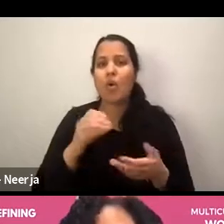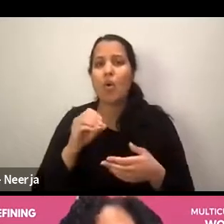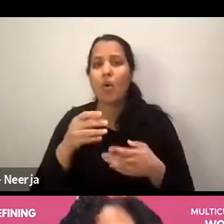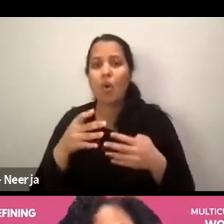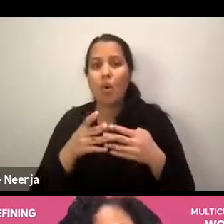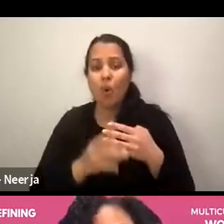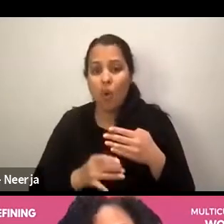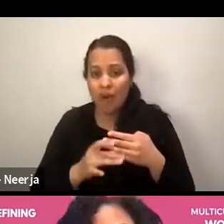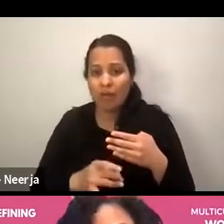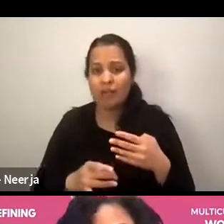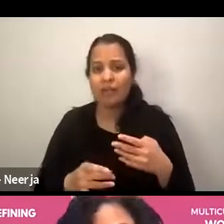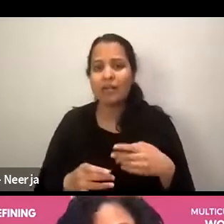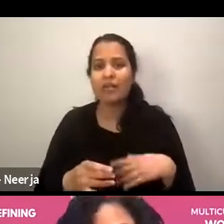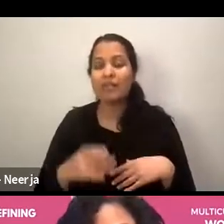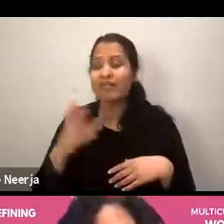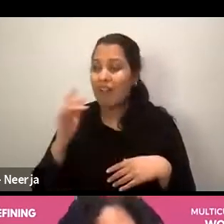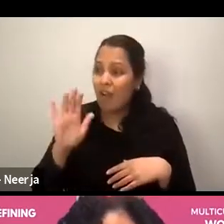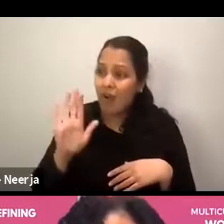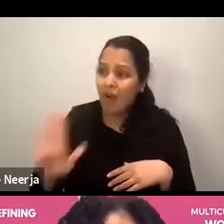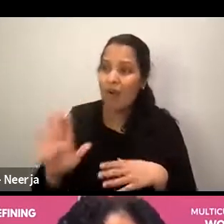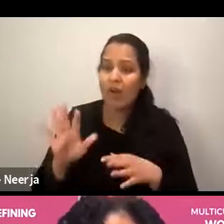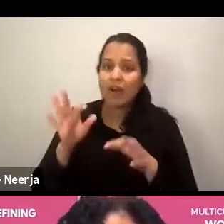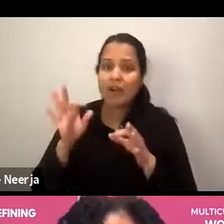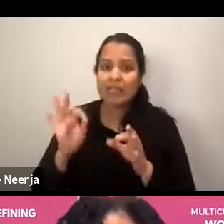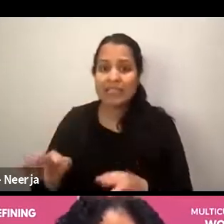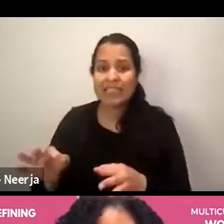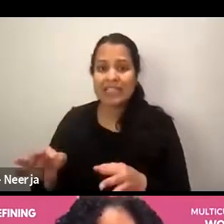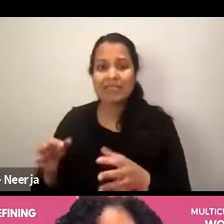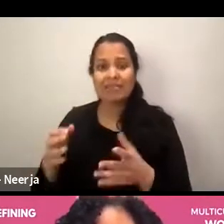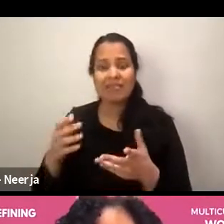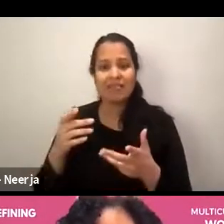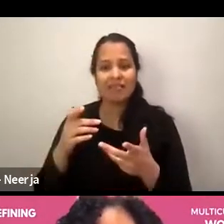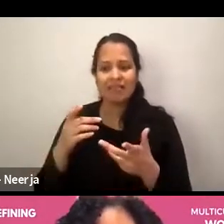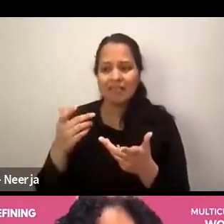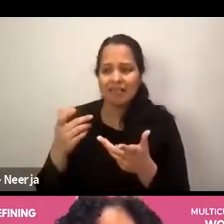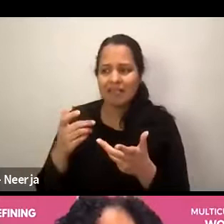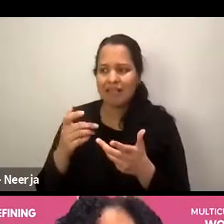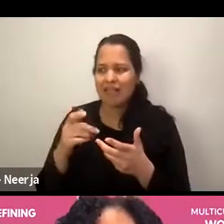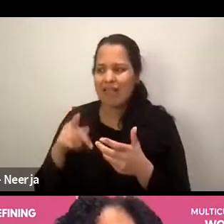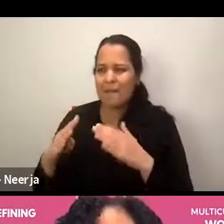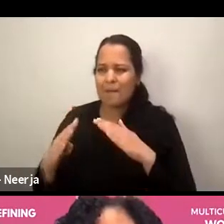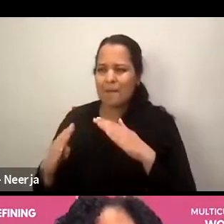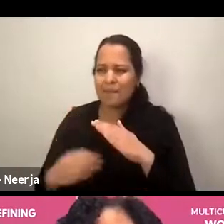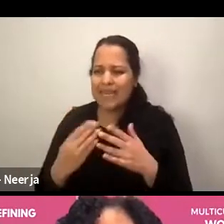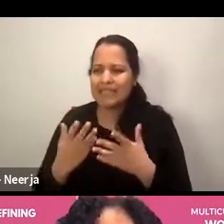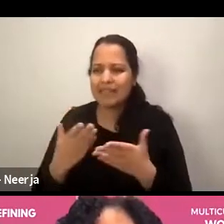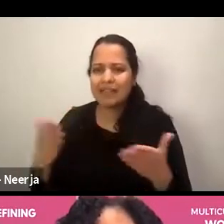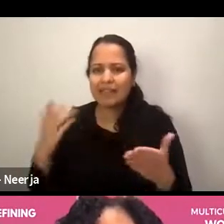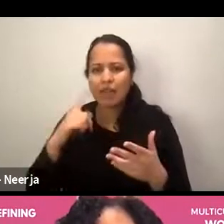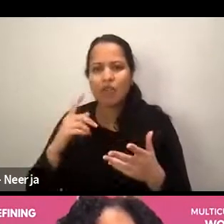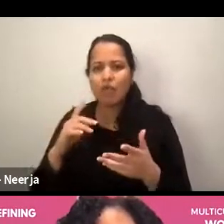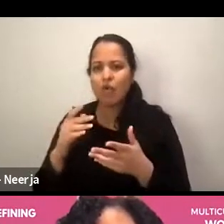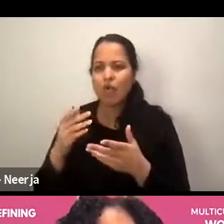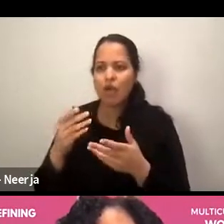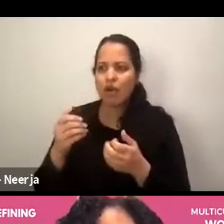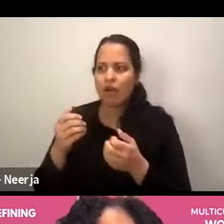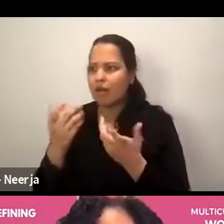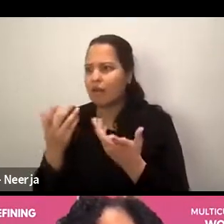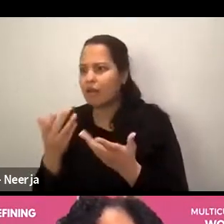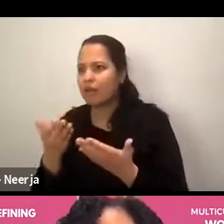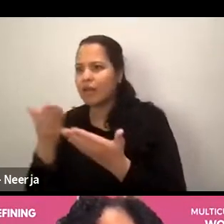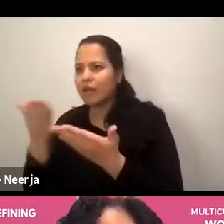day, Sue-Ann, was if she could buy these basic staples to provide for her family or buy laundry